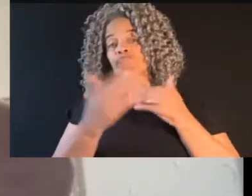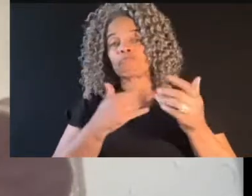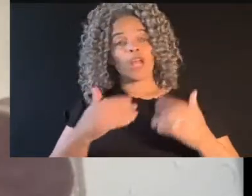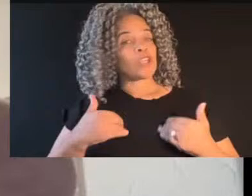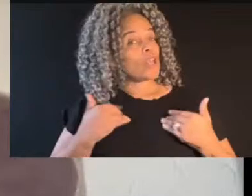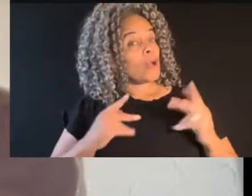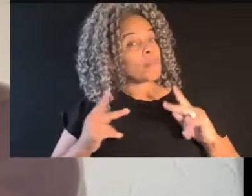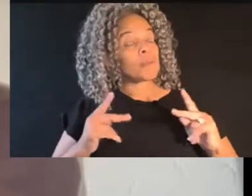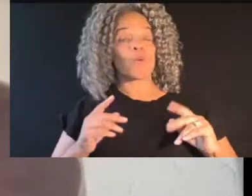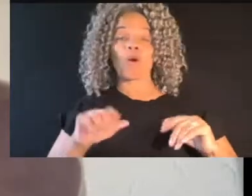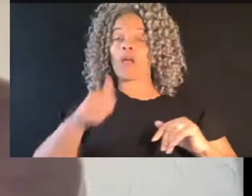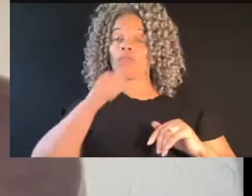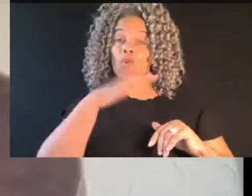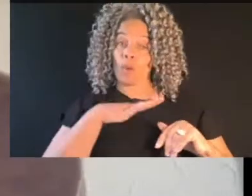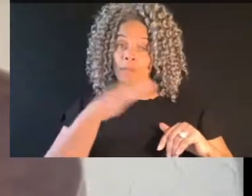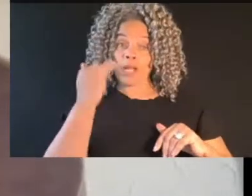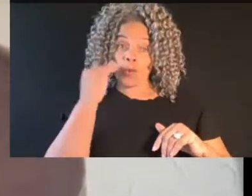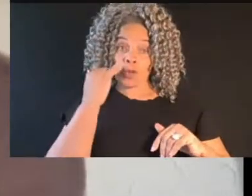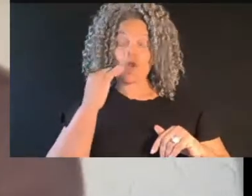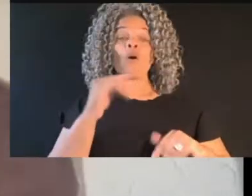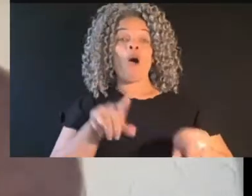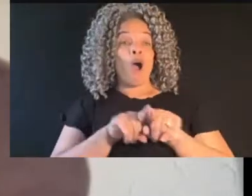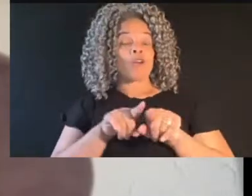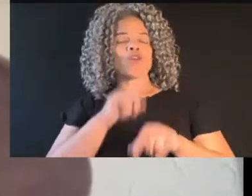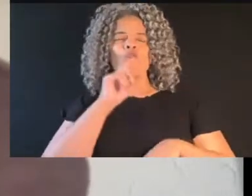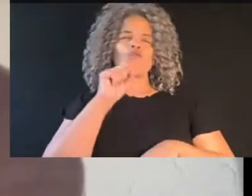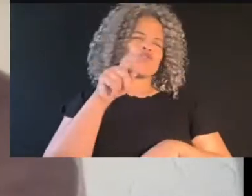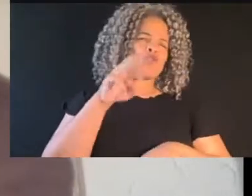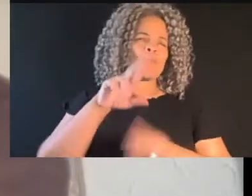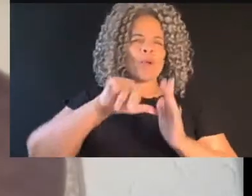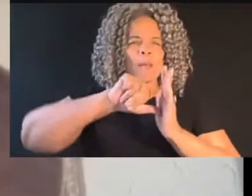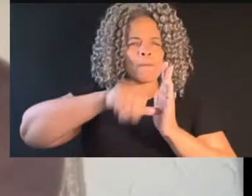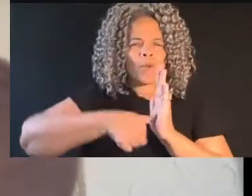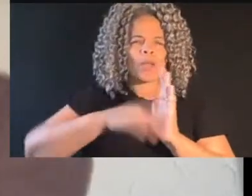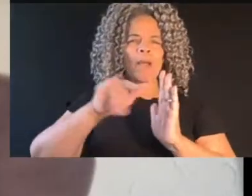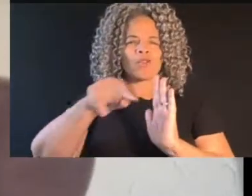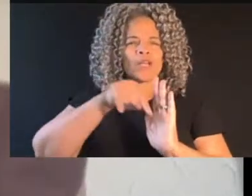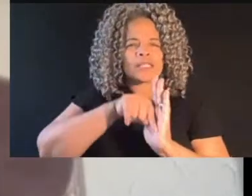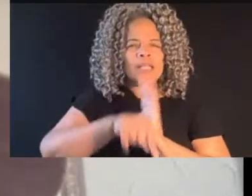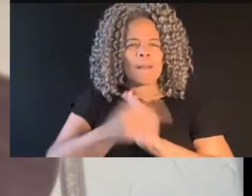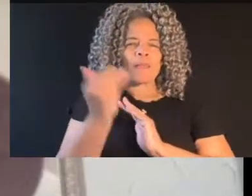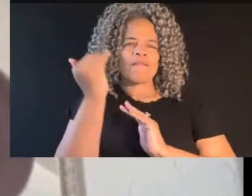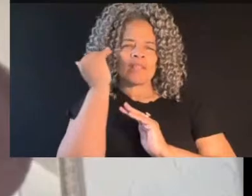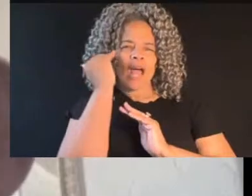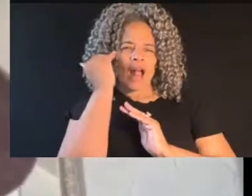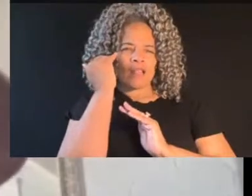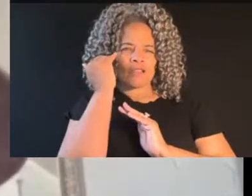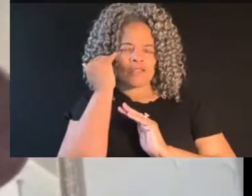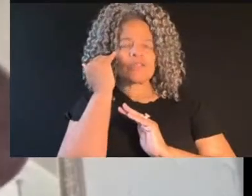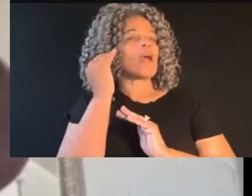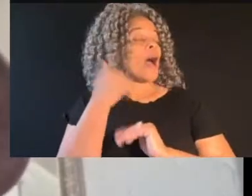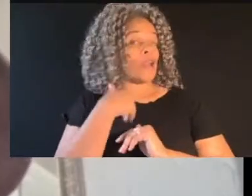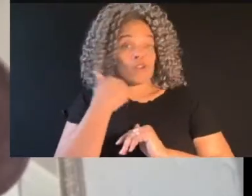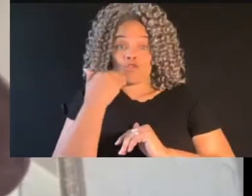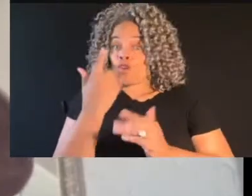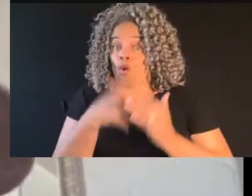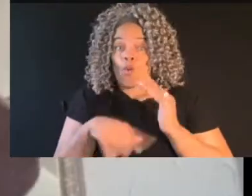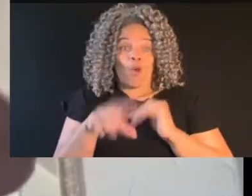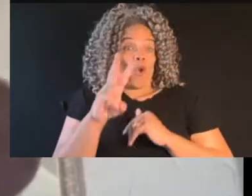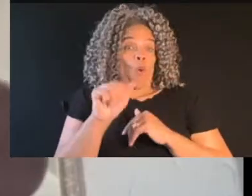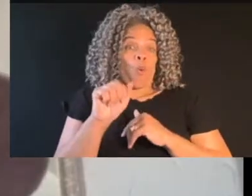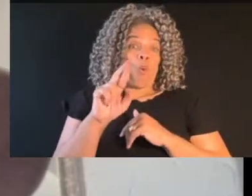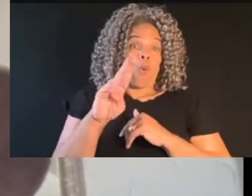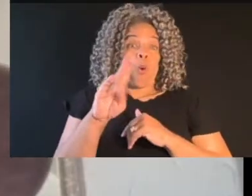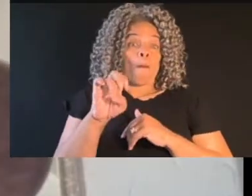other women that we know. I'm also super impressed by your depth of knowledge. I don't know what a warbler is, but I'm going to